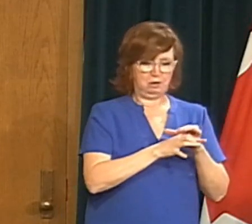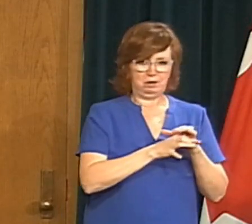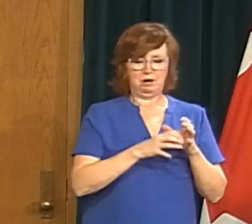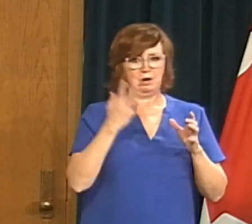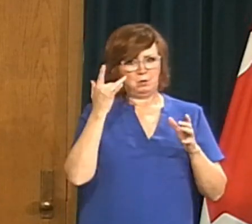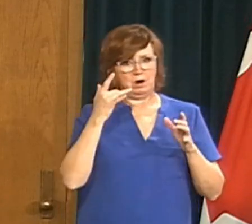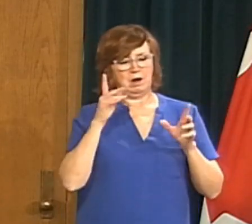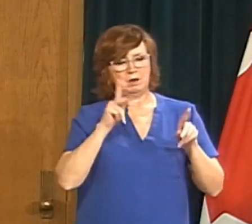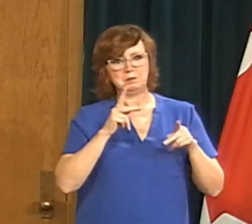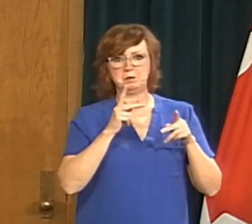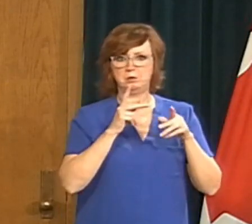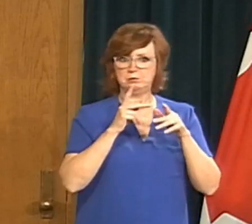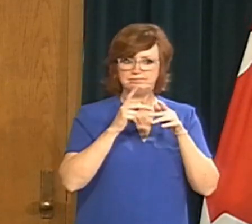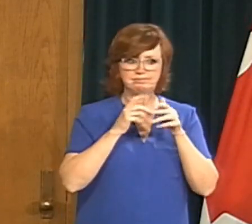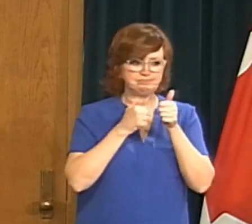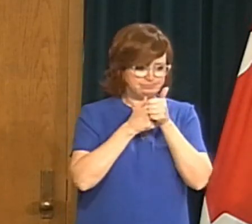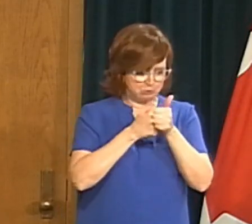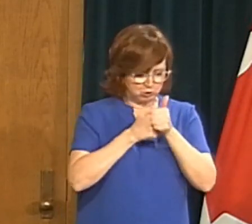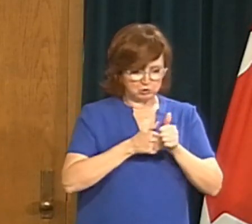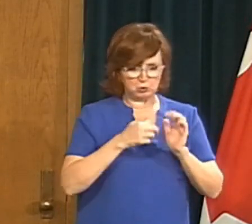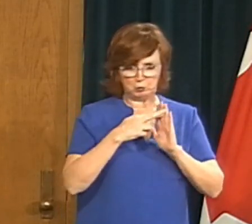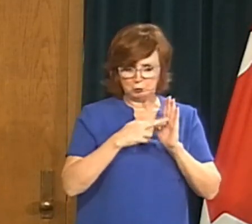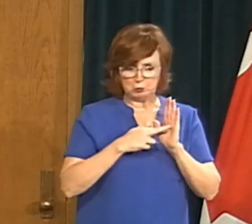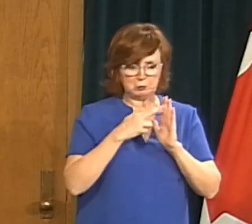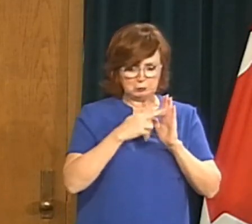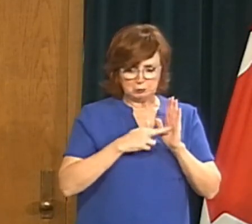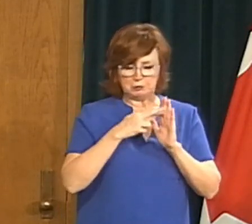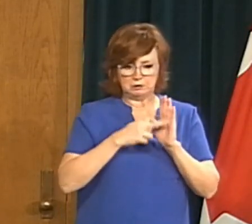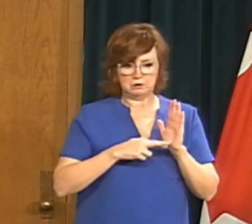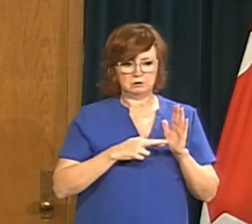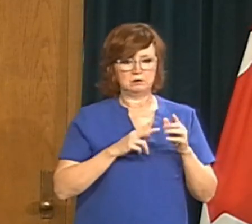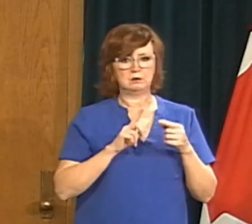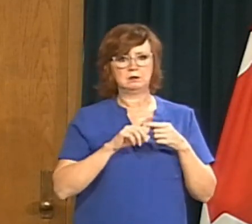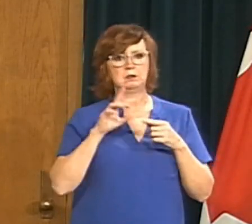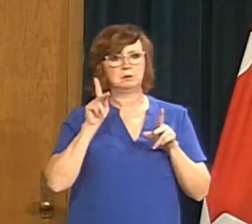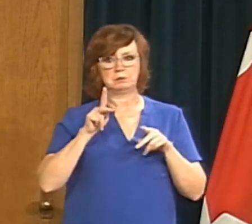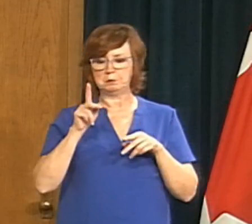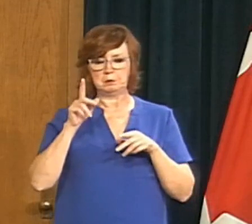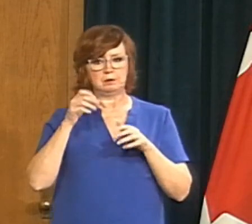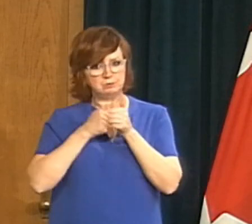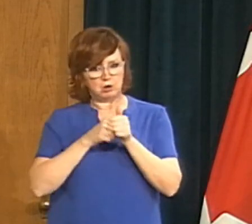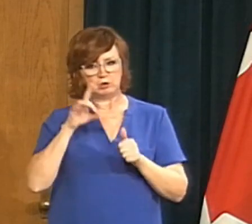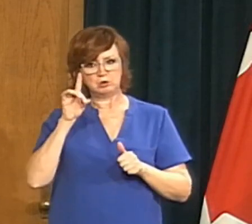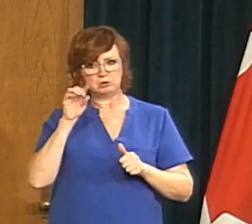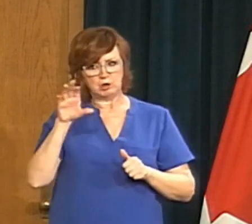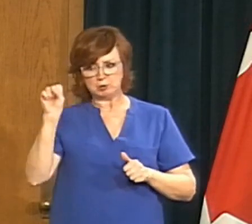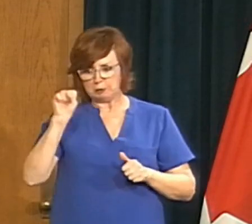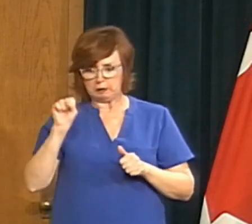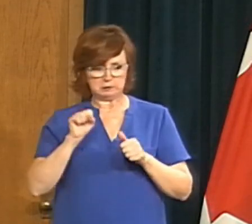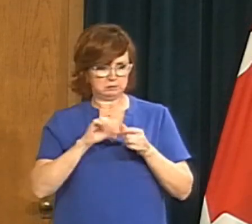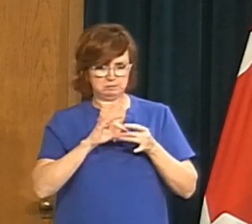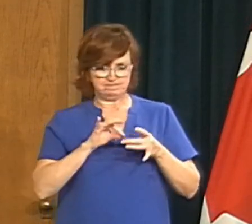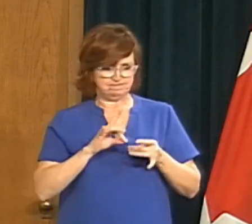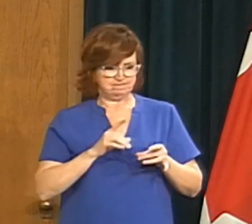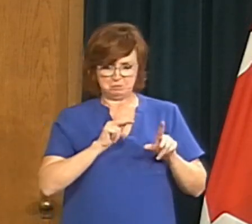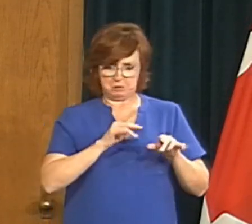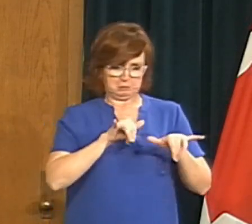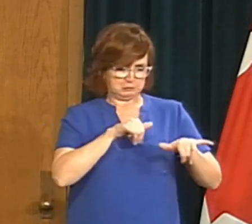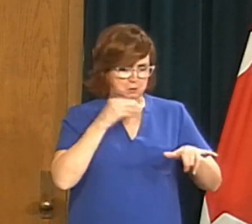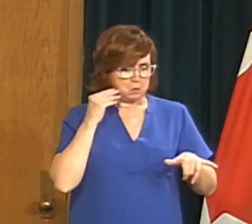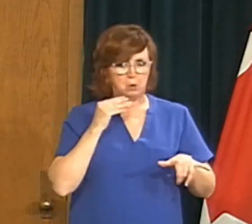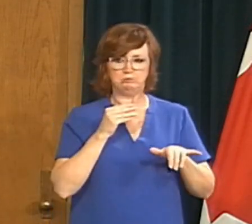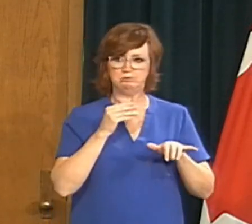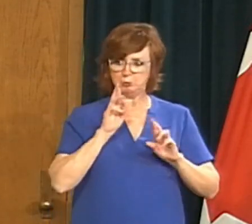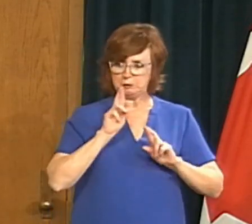measures and very close adherence of individuals to Dr. Shahab's recommendations and the public health orders that have been put